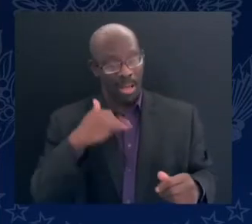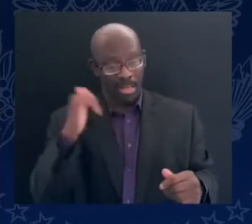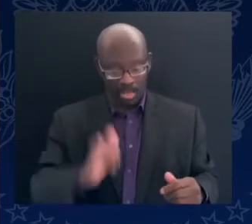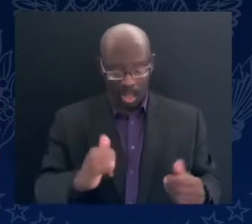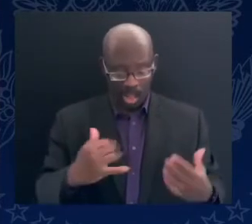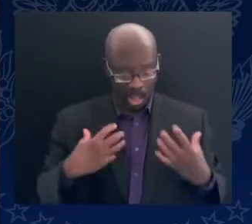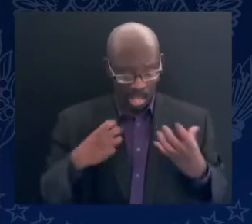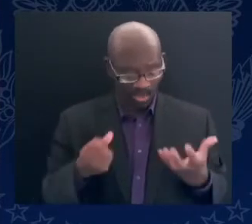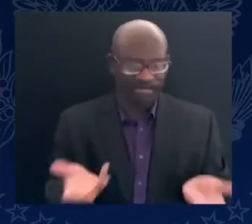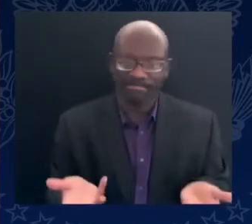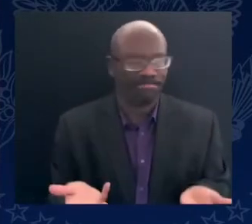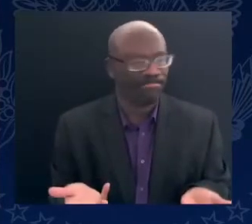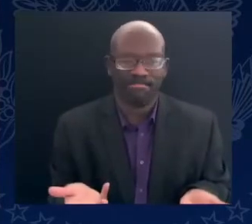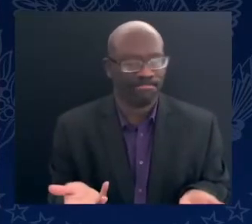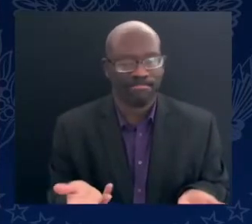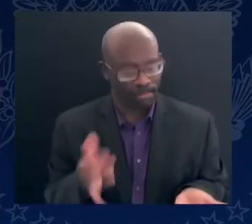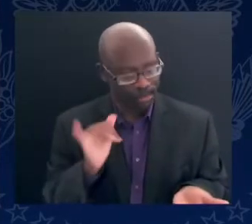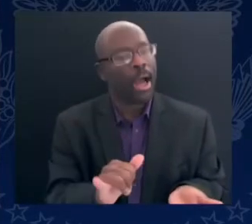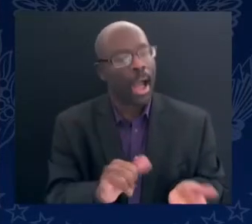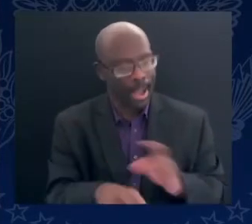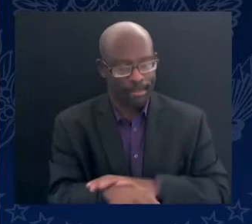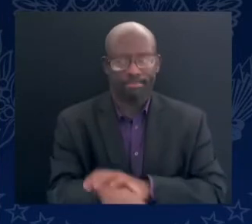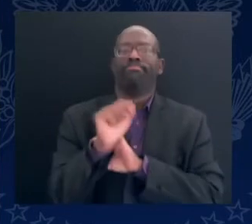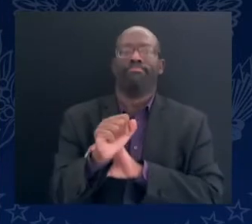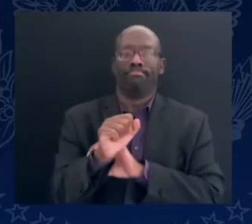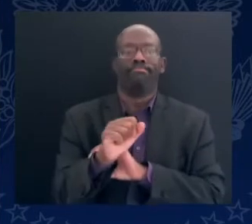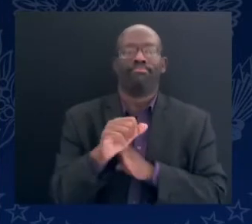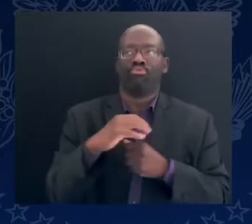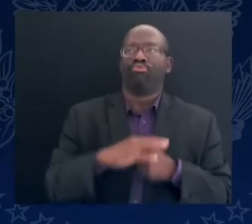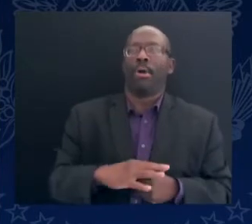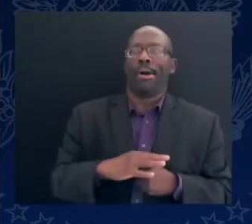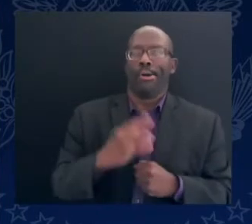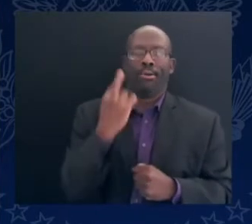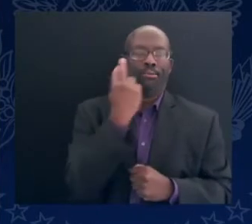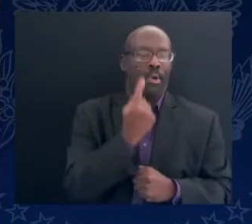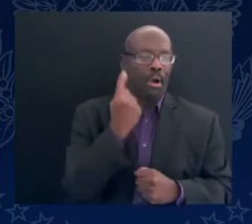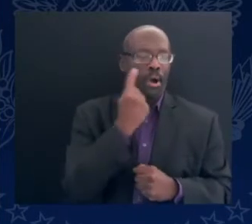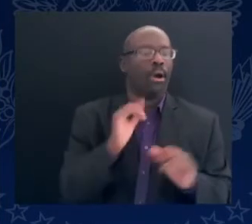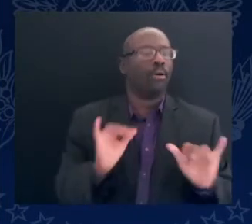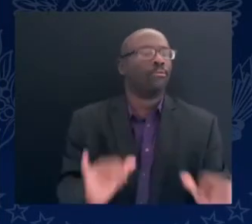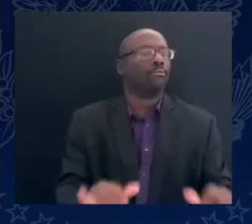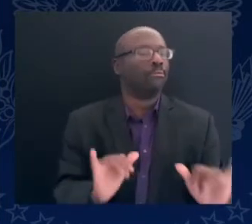him so much that that's why he went and got help, went into rehab.